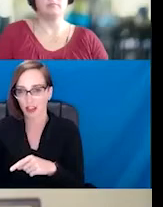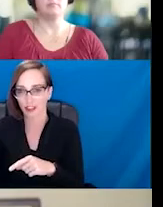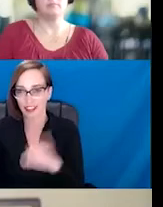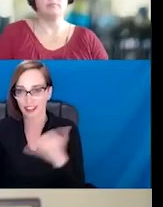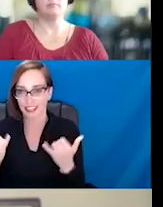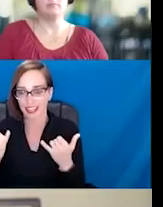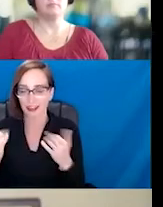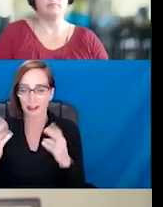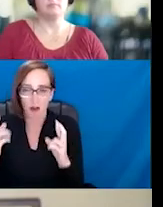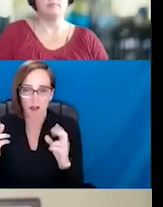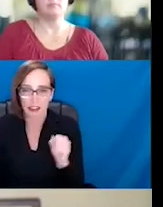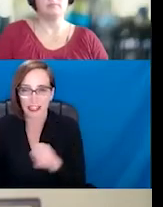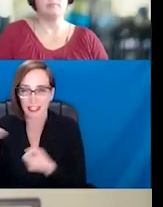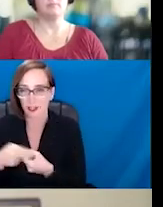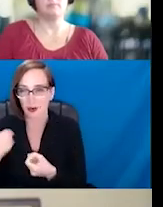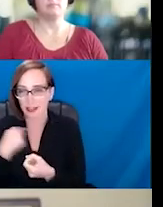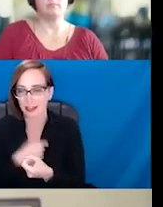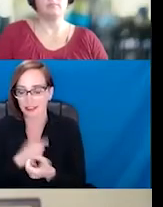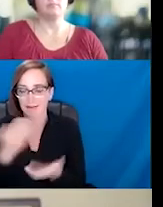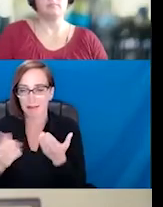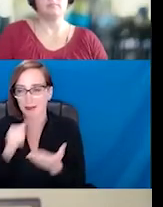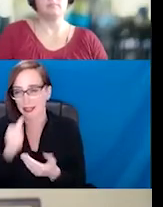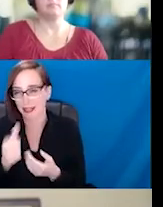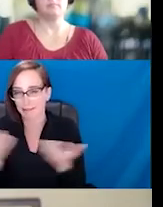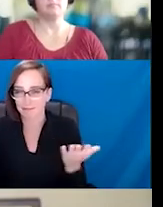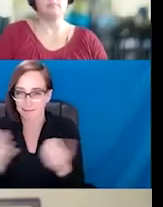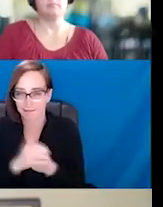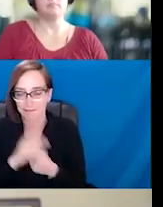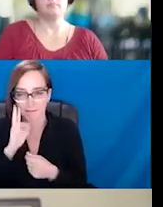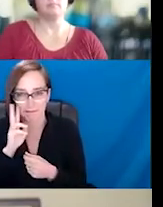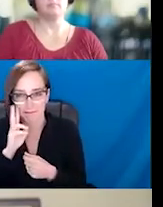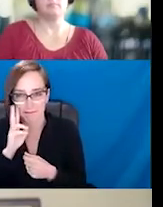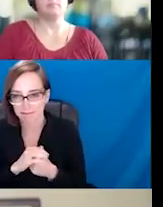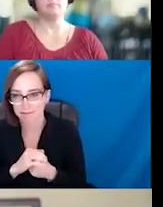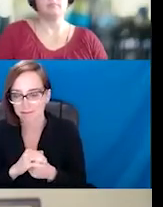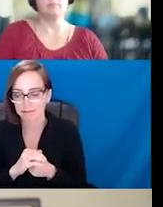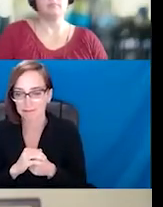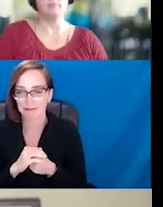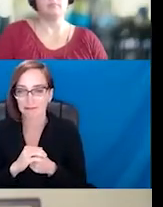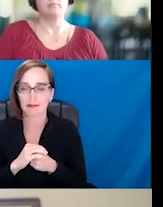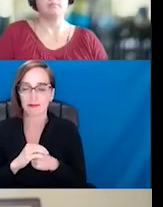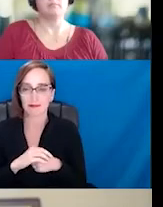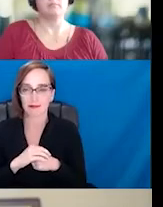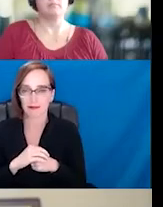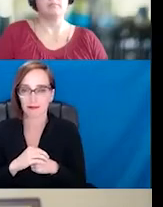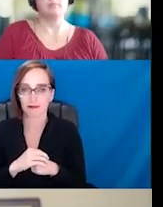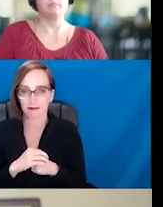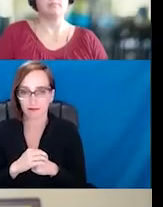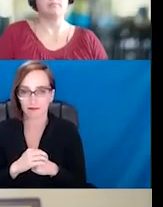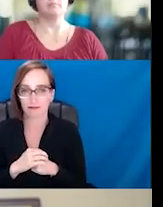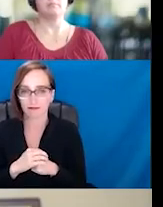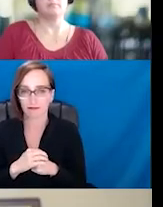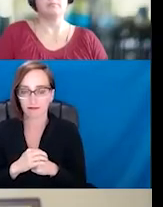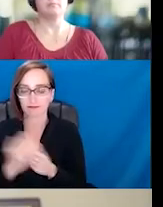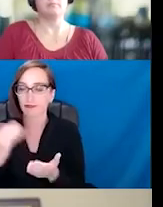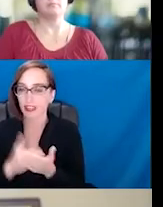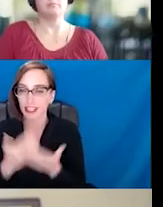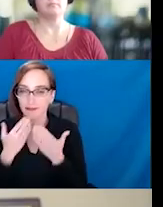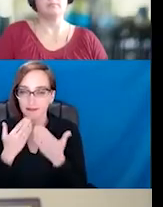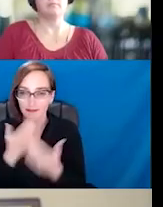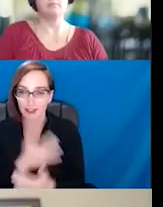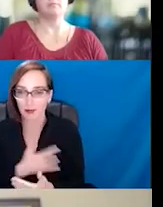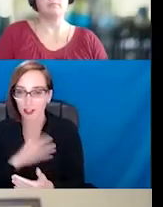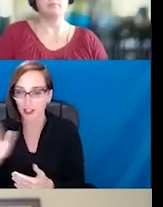not be able to. We'll just kind of see, but really appreciate everyone's time.